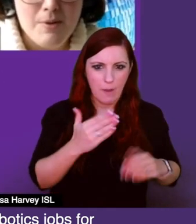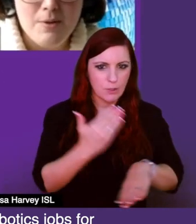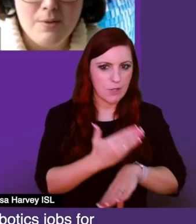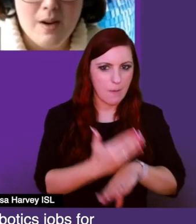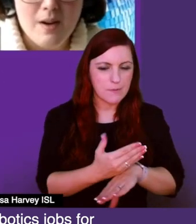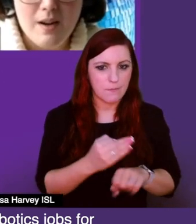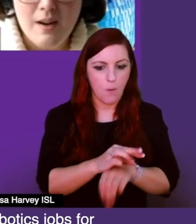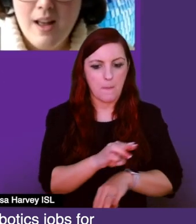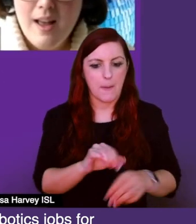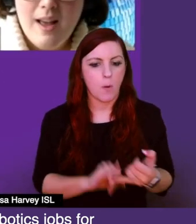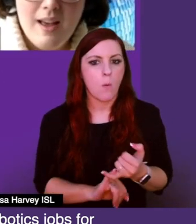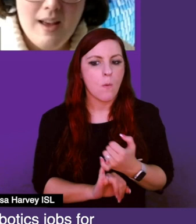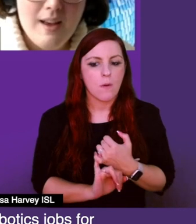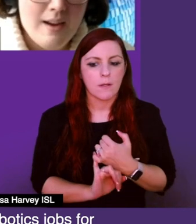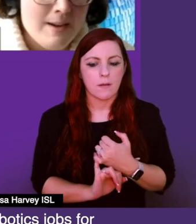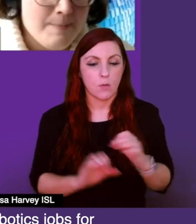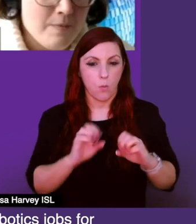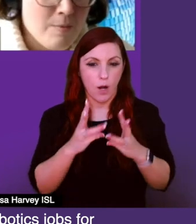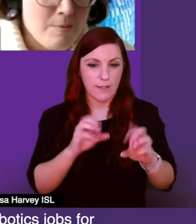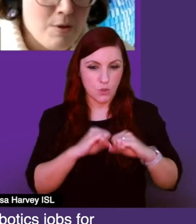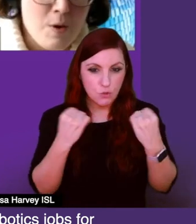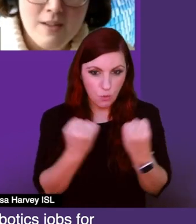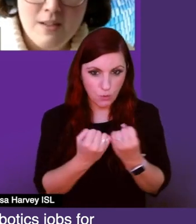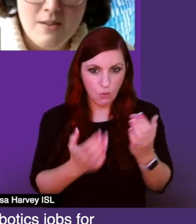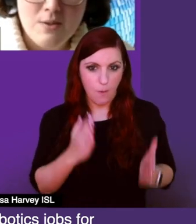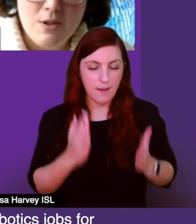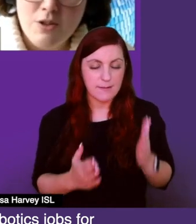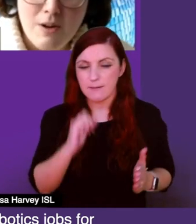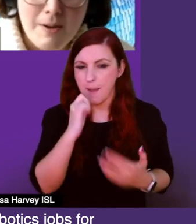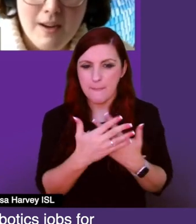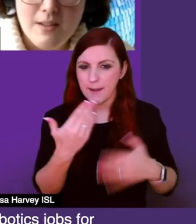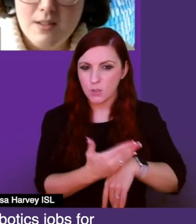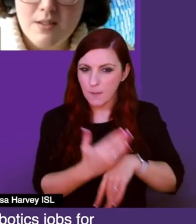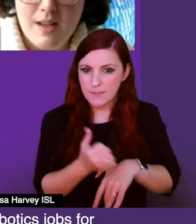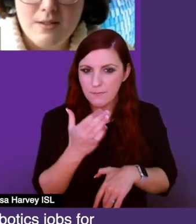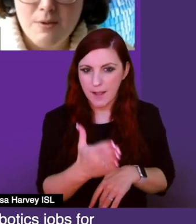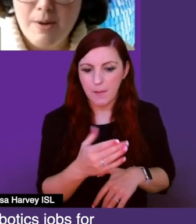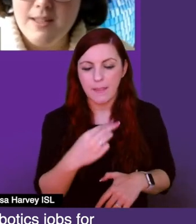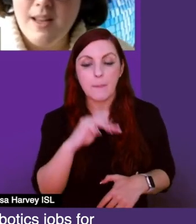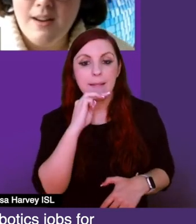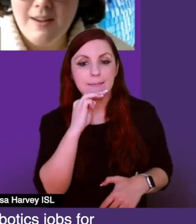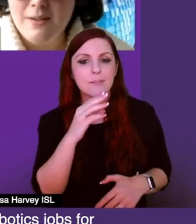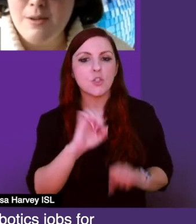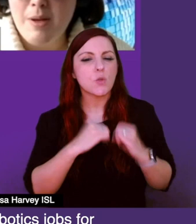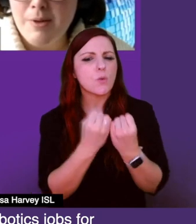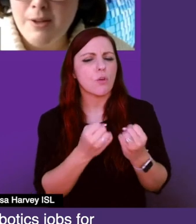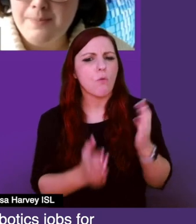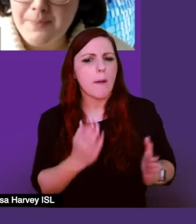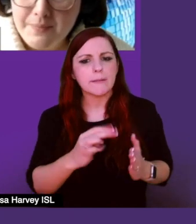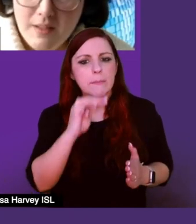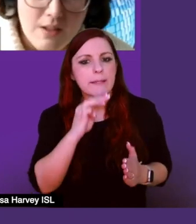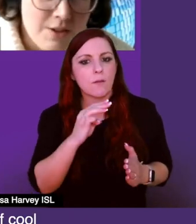for people who are for people who wanted to do social robotics. So that's robots that interact with